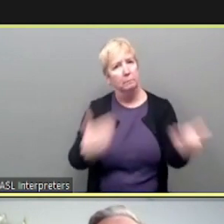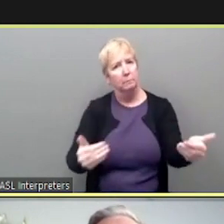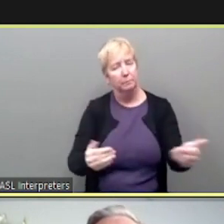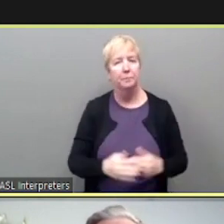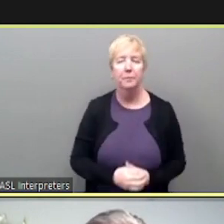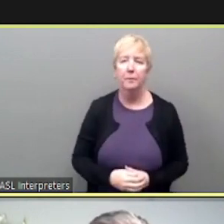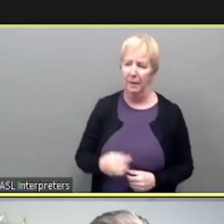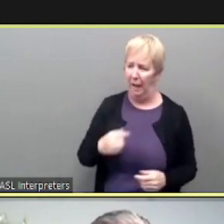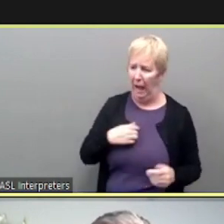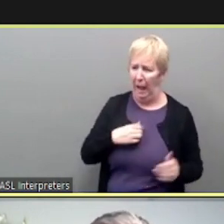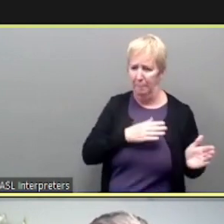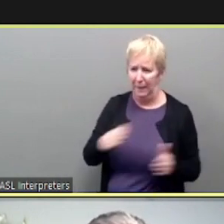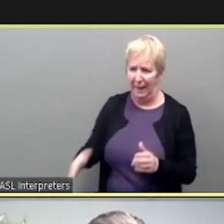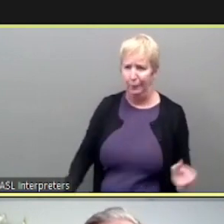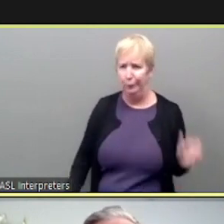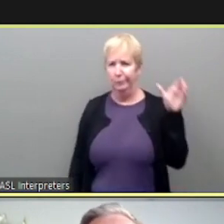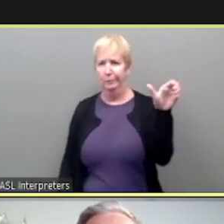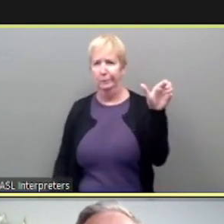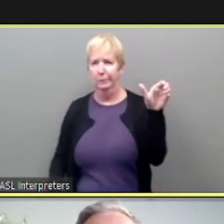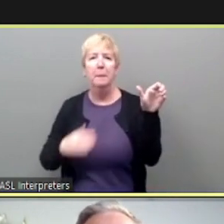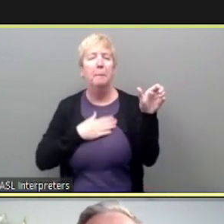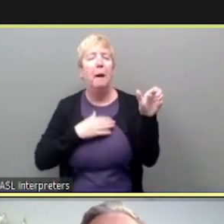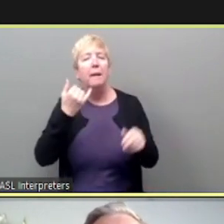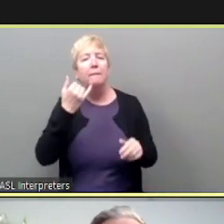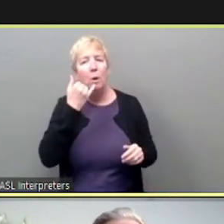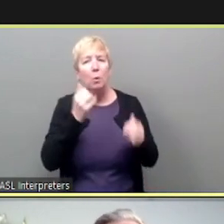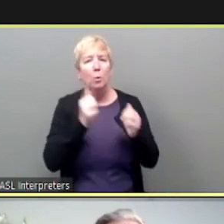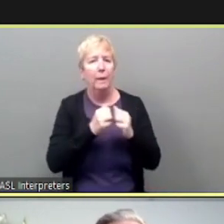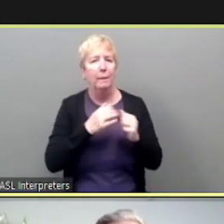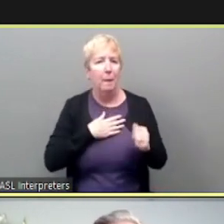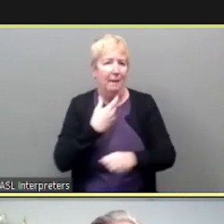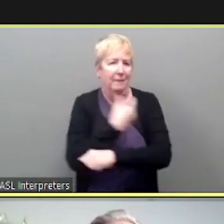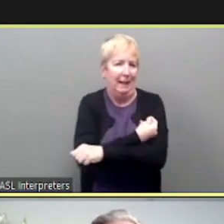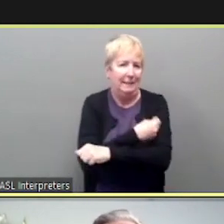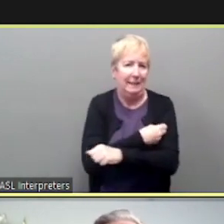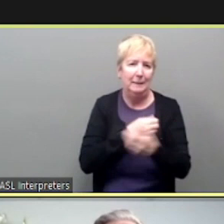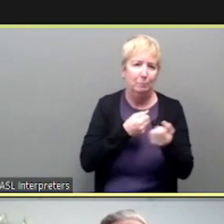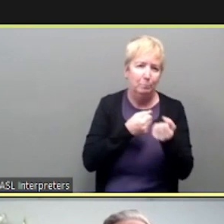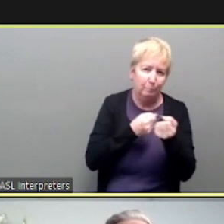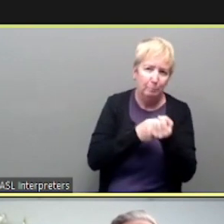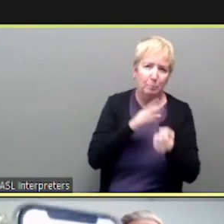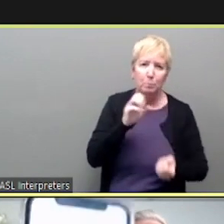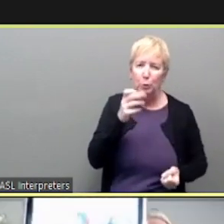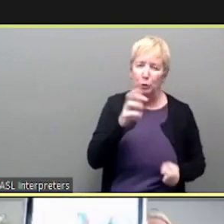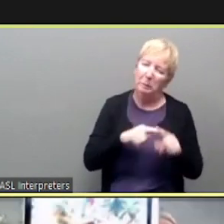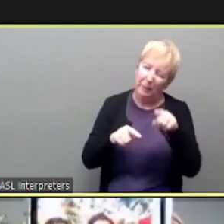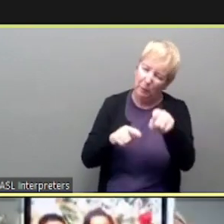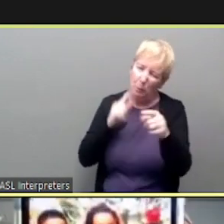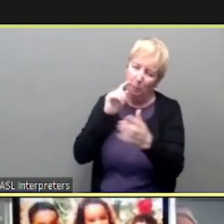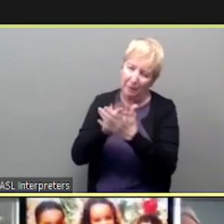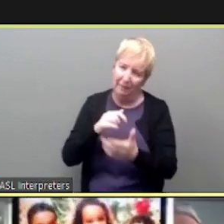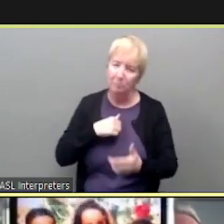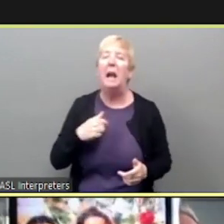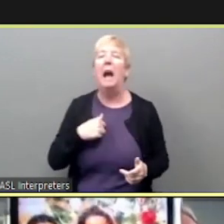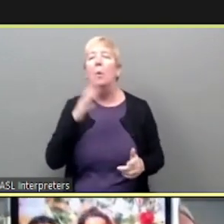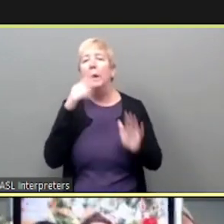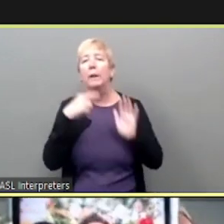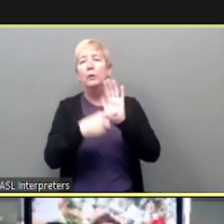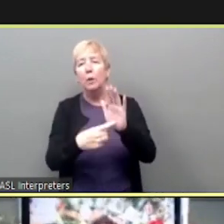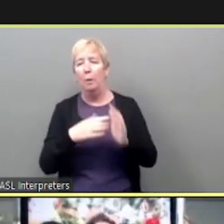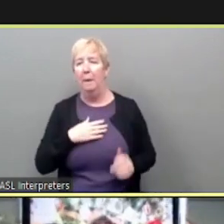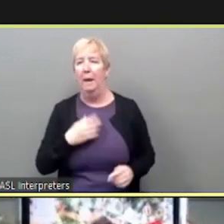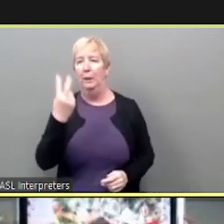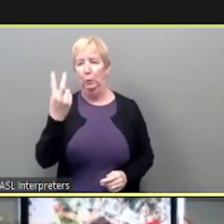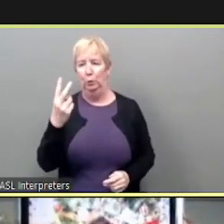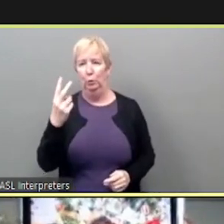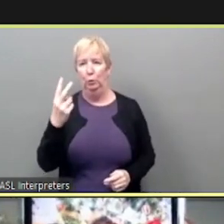my vaccine record that shows my booster, but I know you believe me. I will show you a picture of my 2 grandsons. Not sure if that's coming